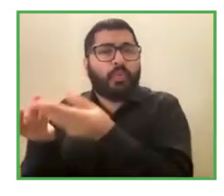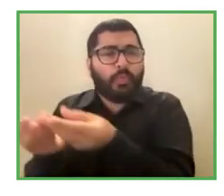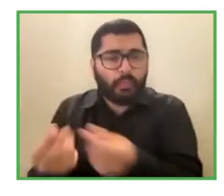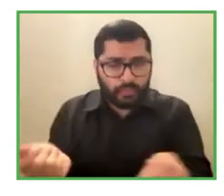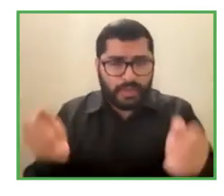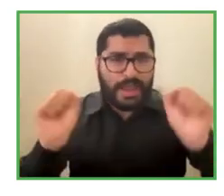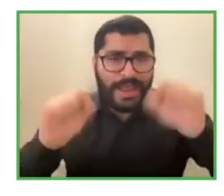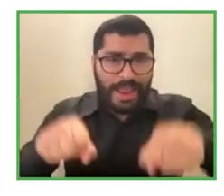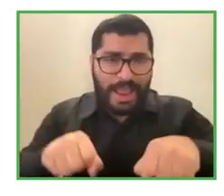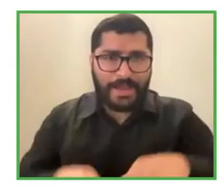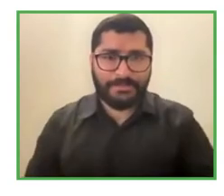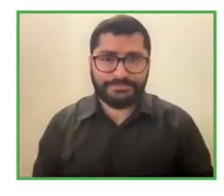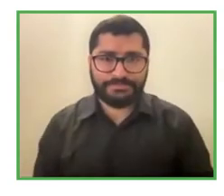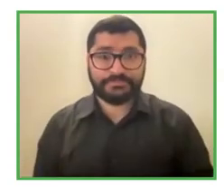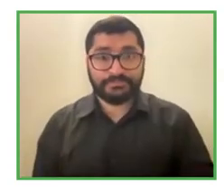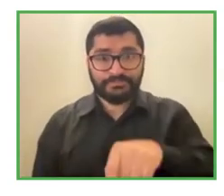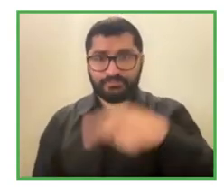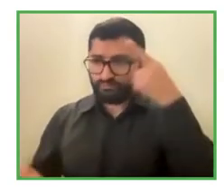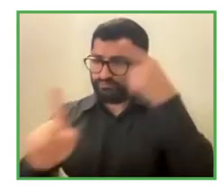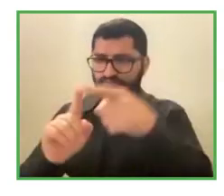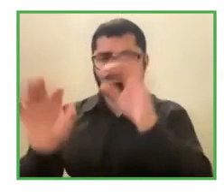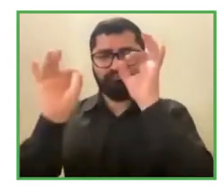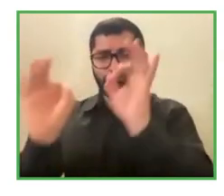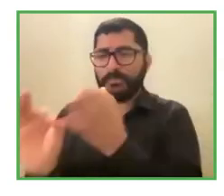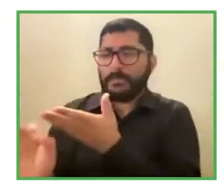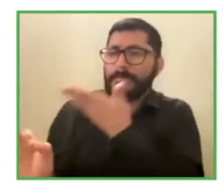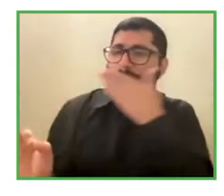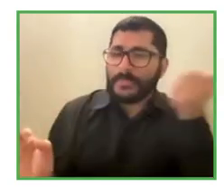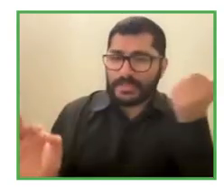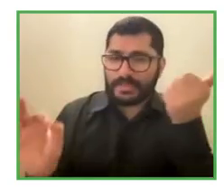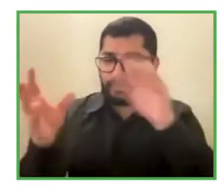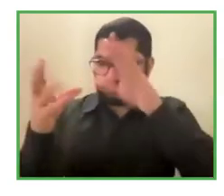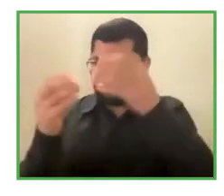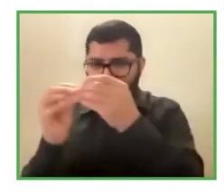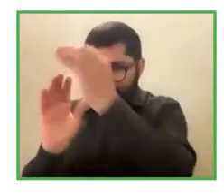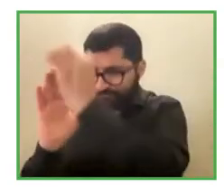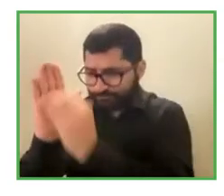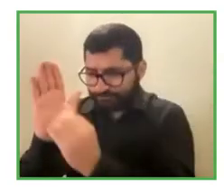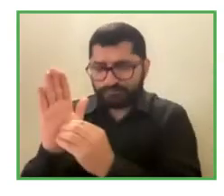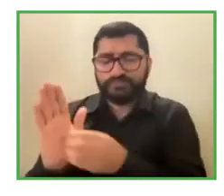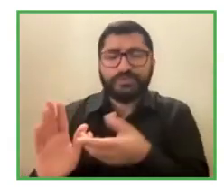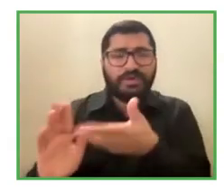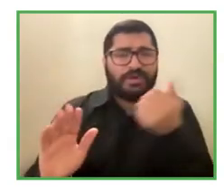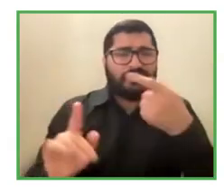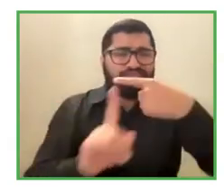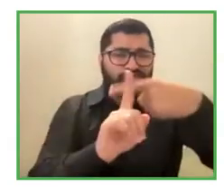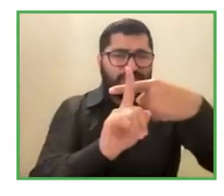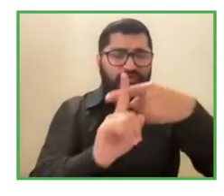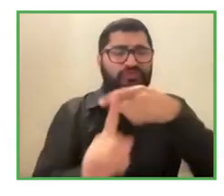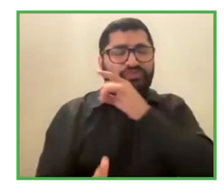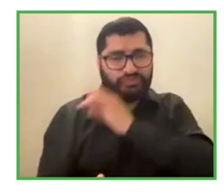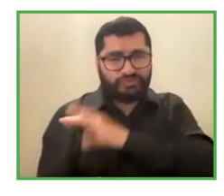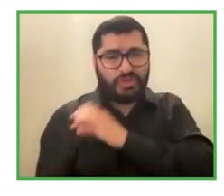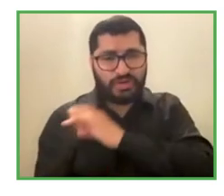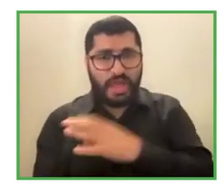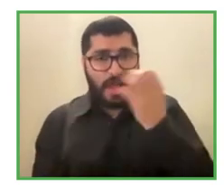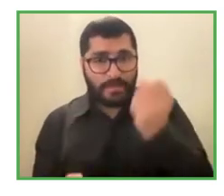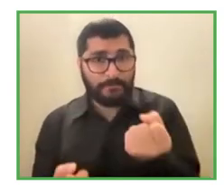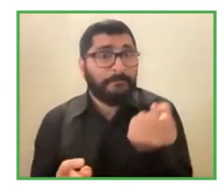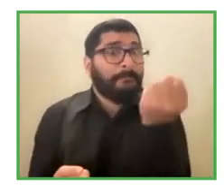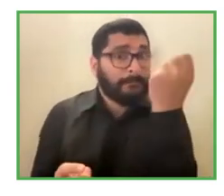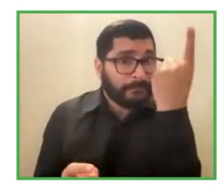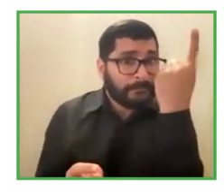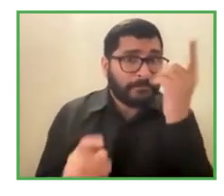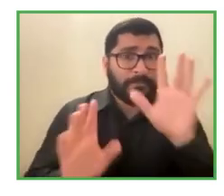be implemented and to have the best results possible in Chile. So the first point would be